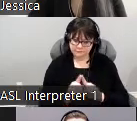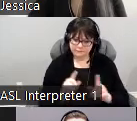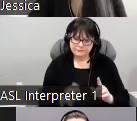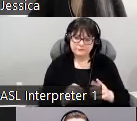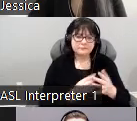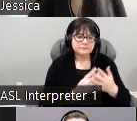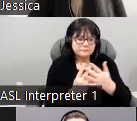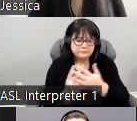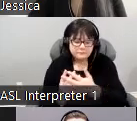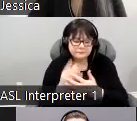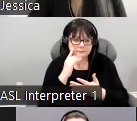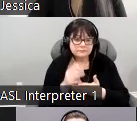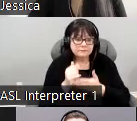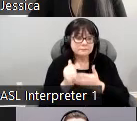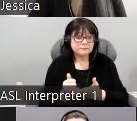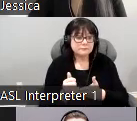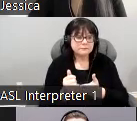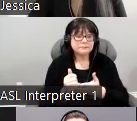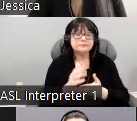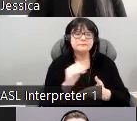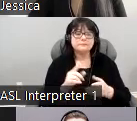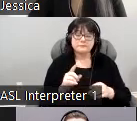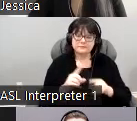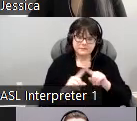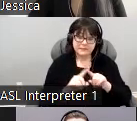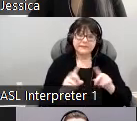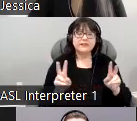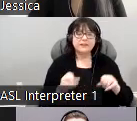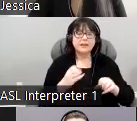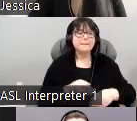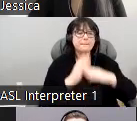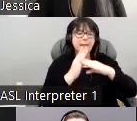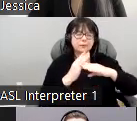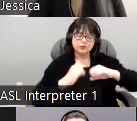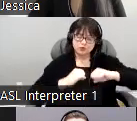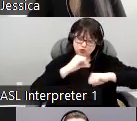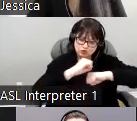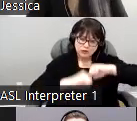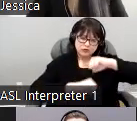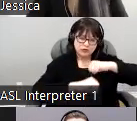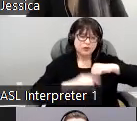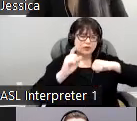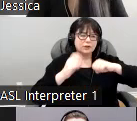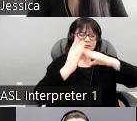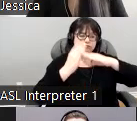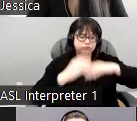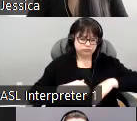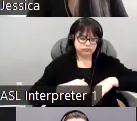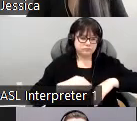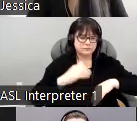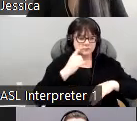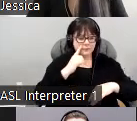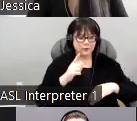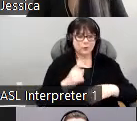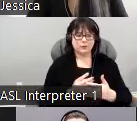to eliminate structural barriers to enhance mandatory screening in primary healthcare settings. As for policymakers,